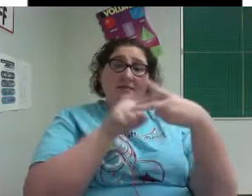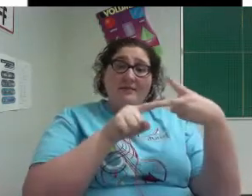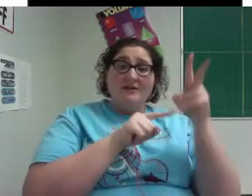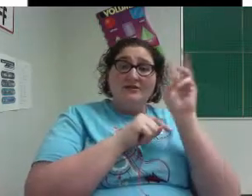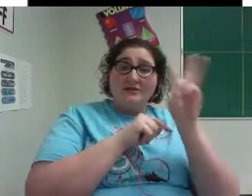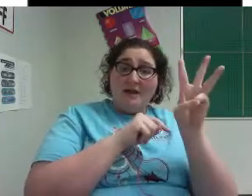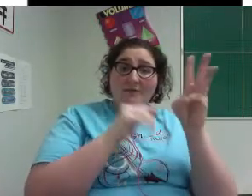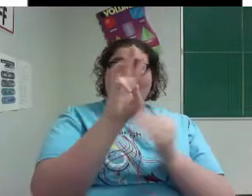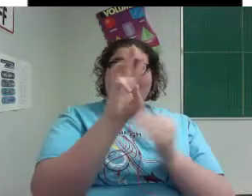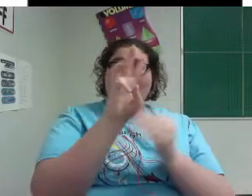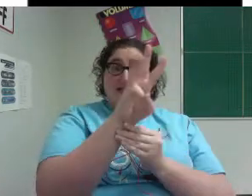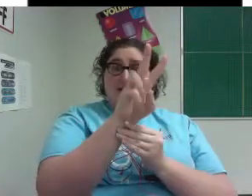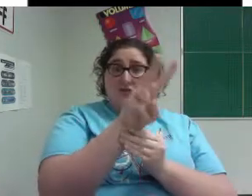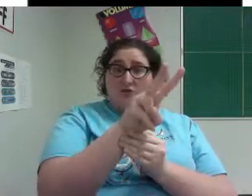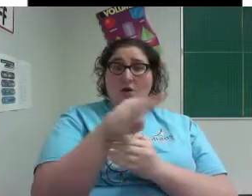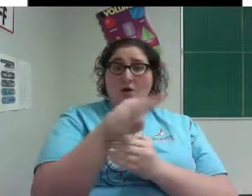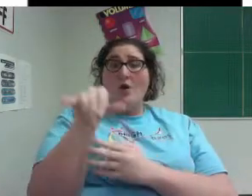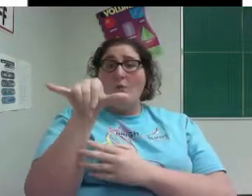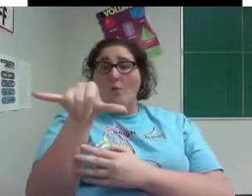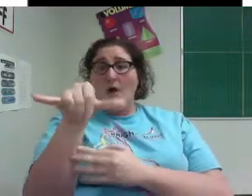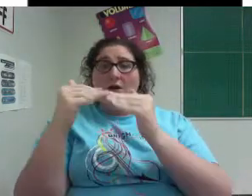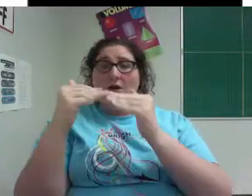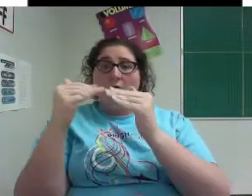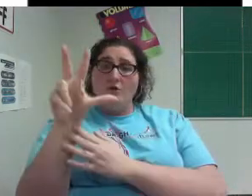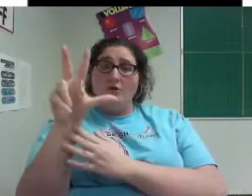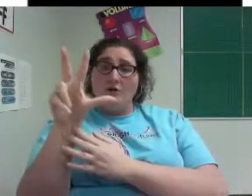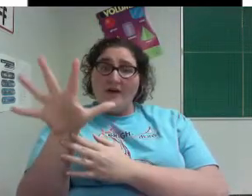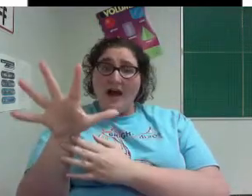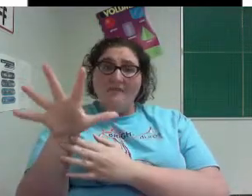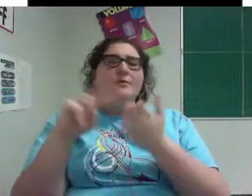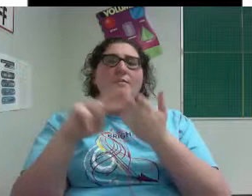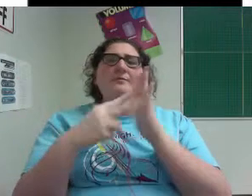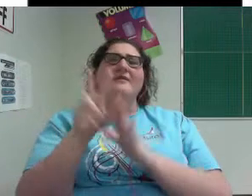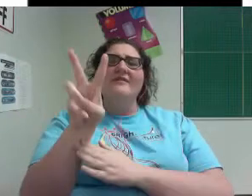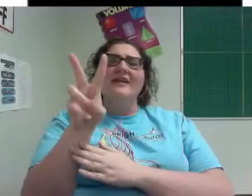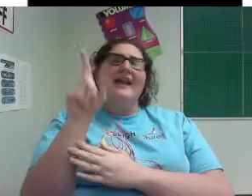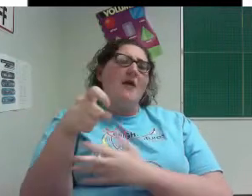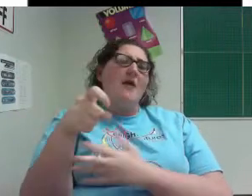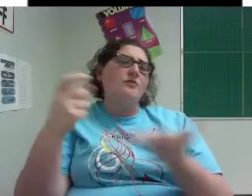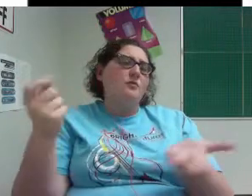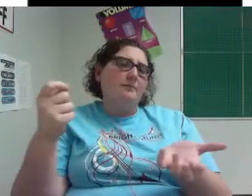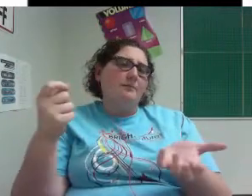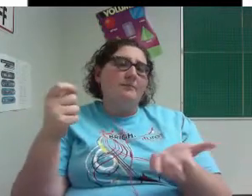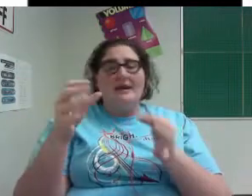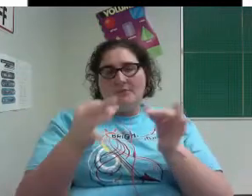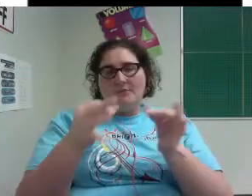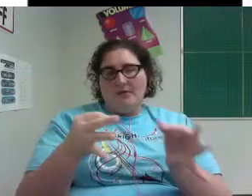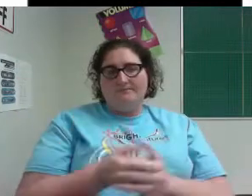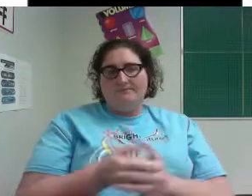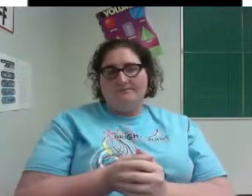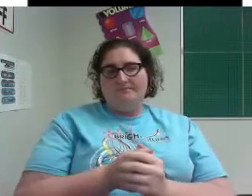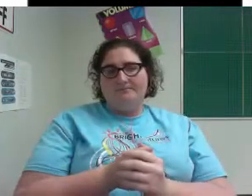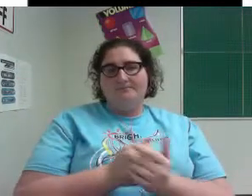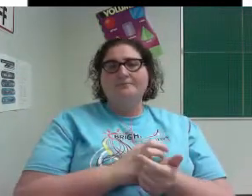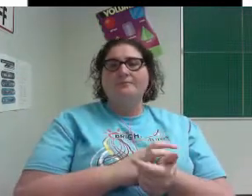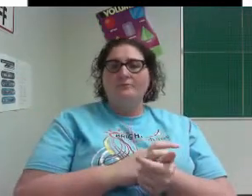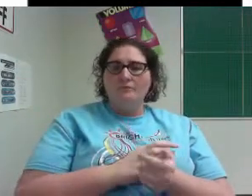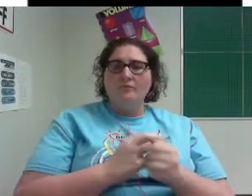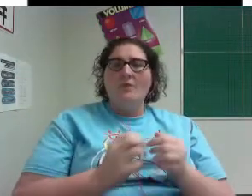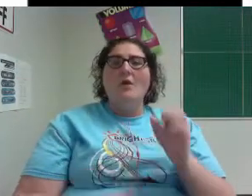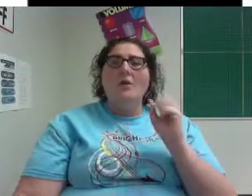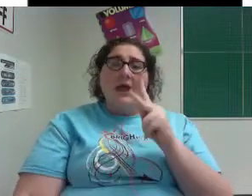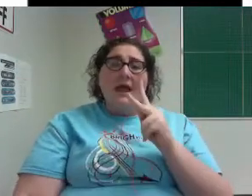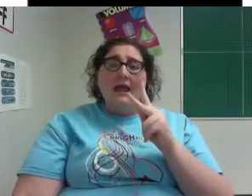is 62 and the measure of angle Y is 35, what is the measure of angle V? Explain.